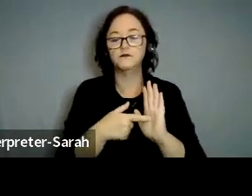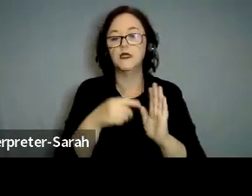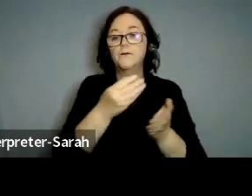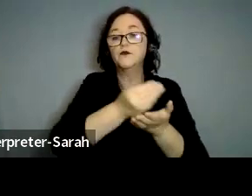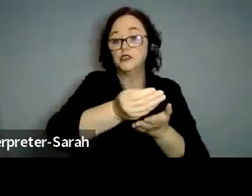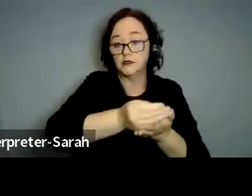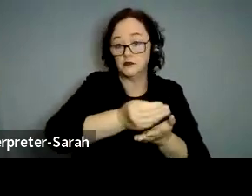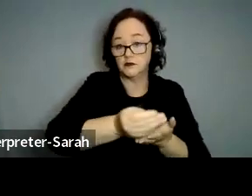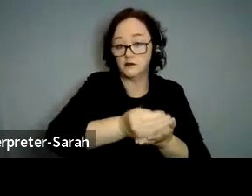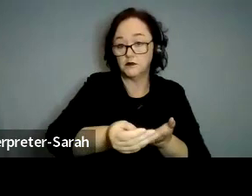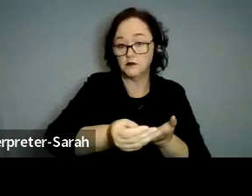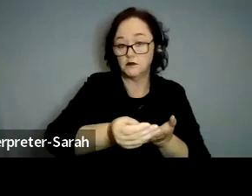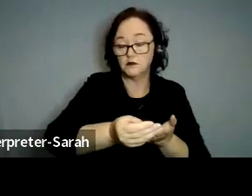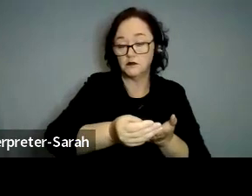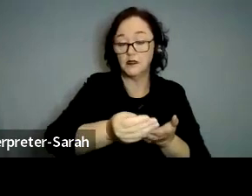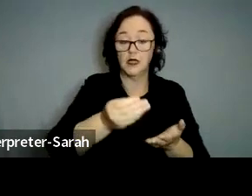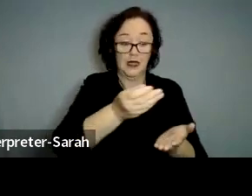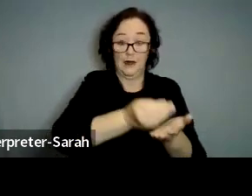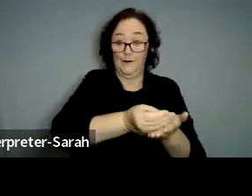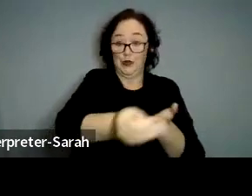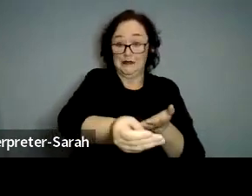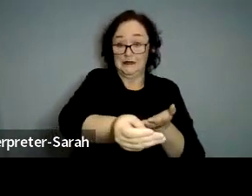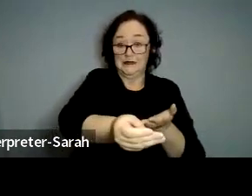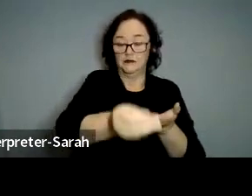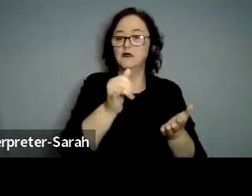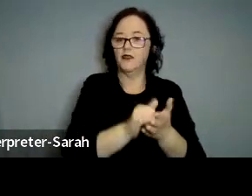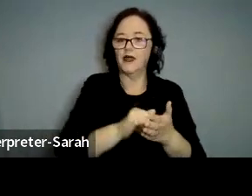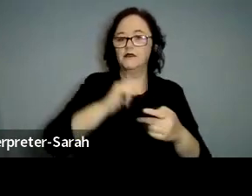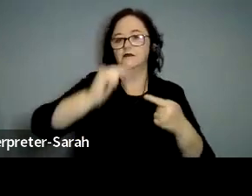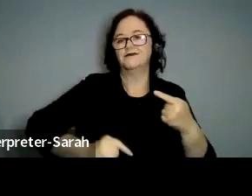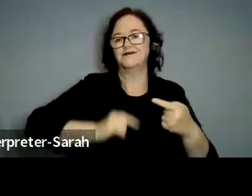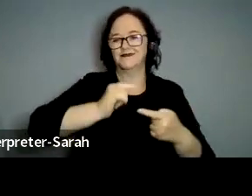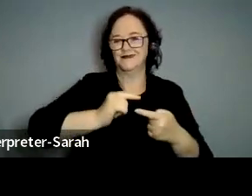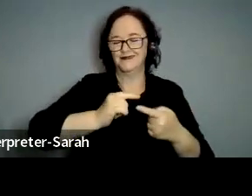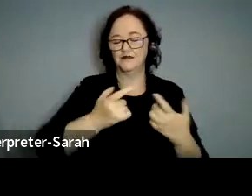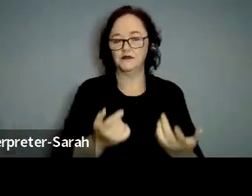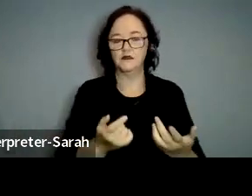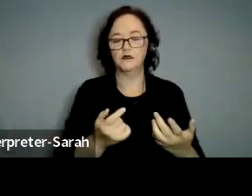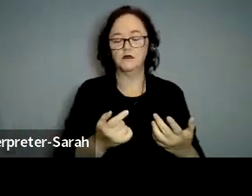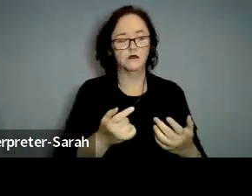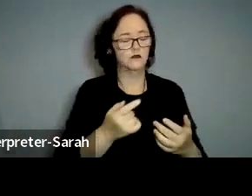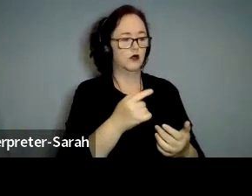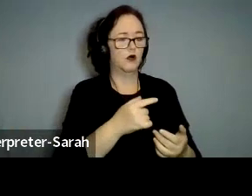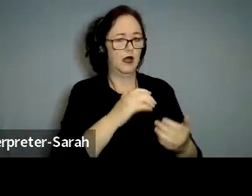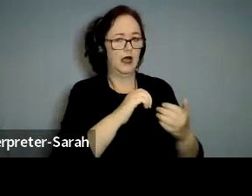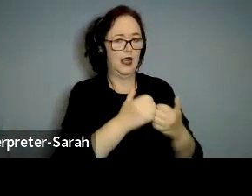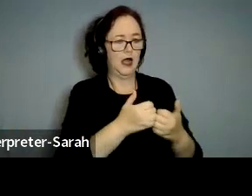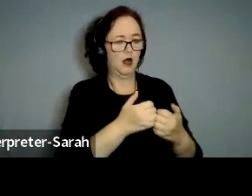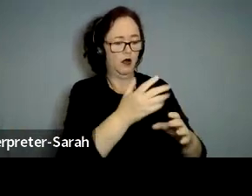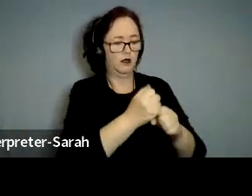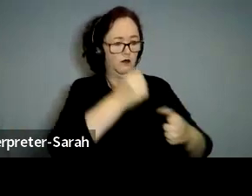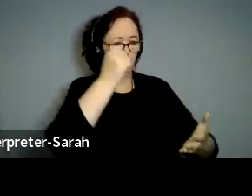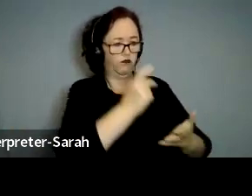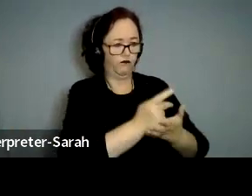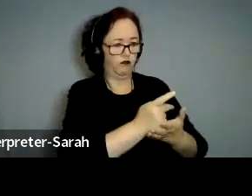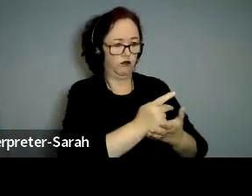purchasing is a cycle. And it starts with, how have we gotten approval to go out and purchase something? Is it within our budget?